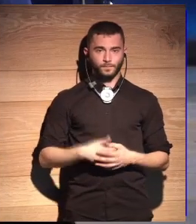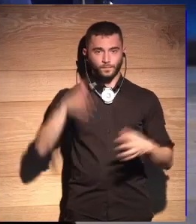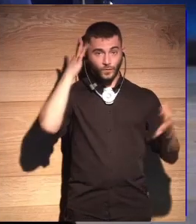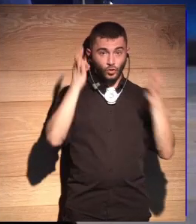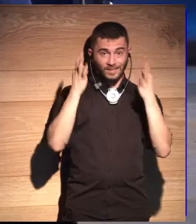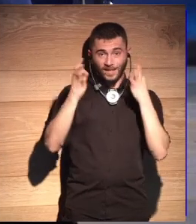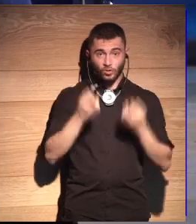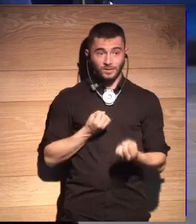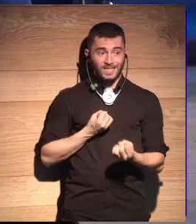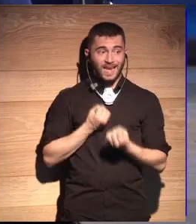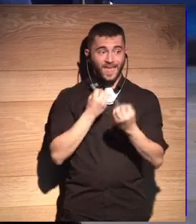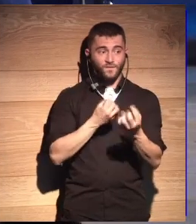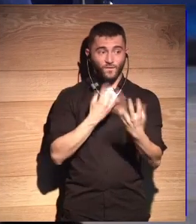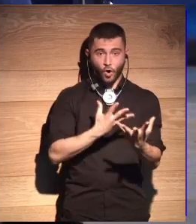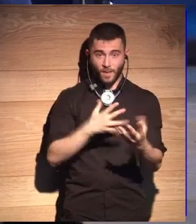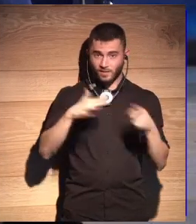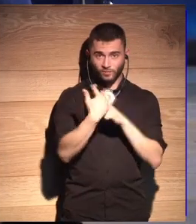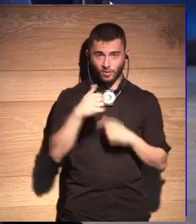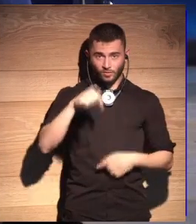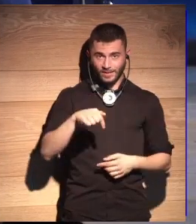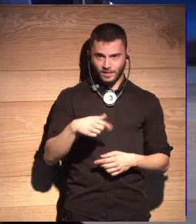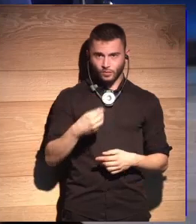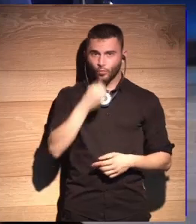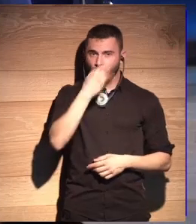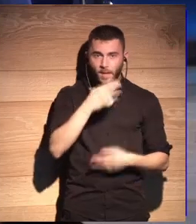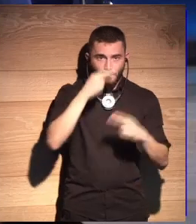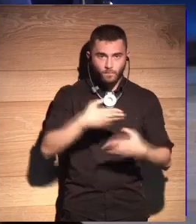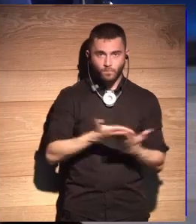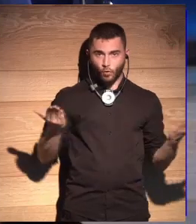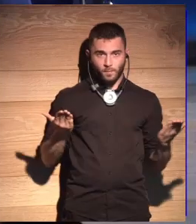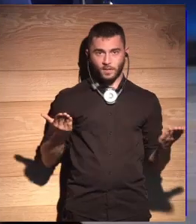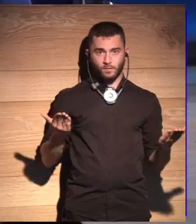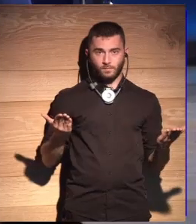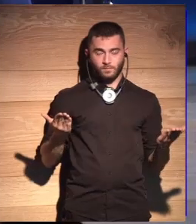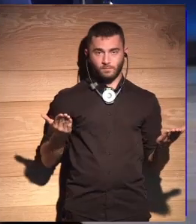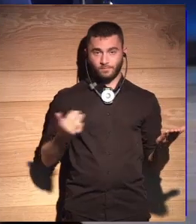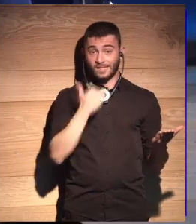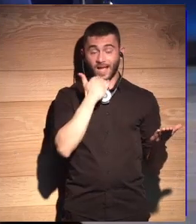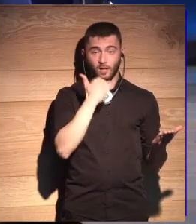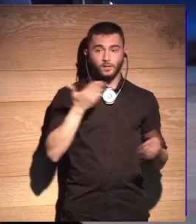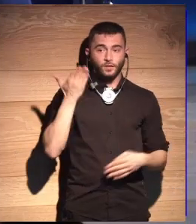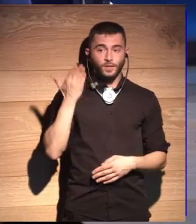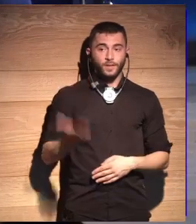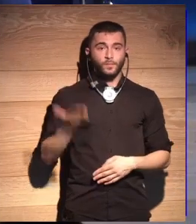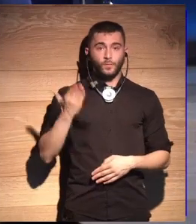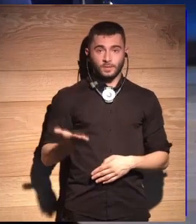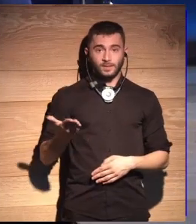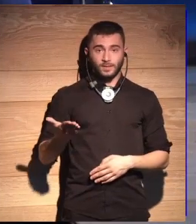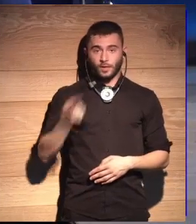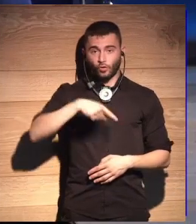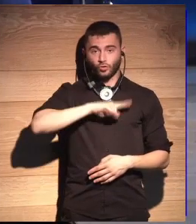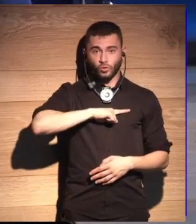is data and information, such as we in these new circumstances, are a public asset. They